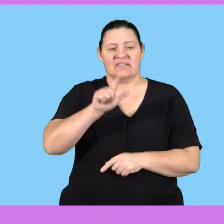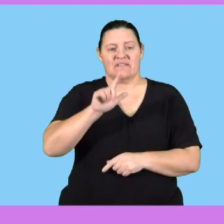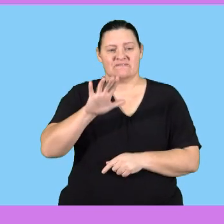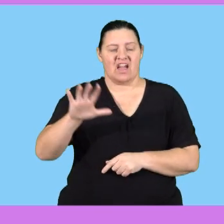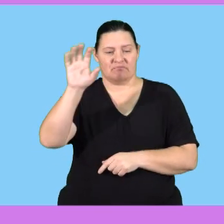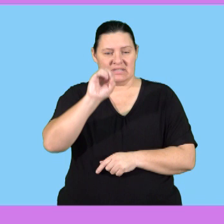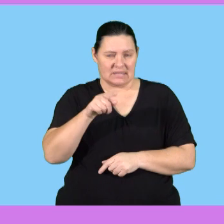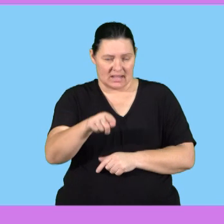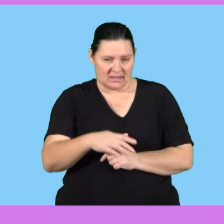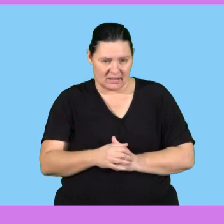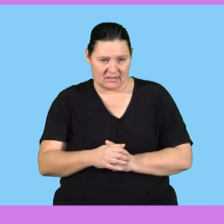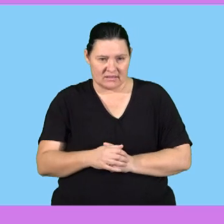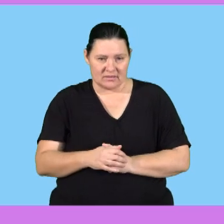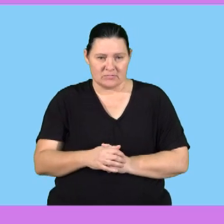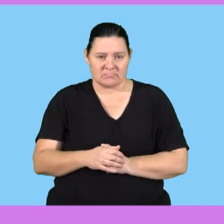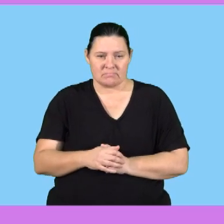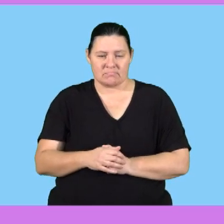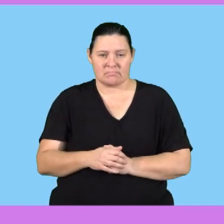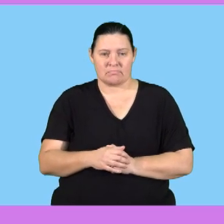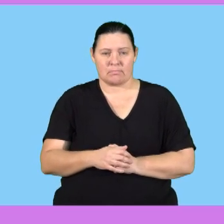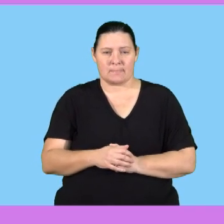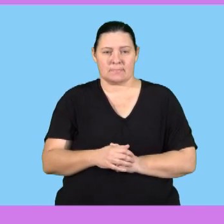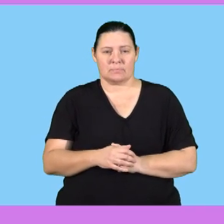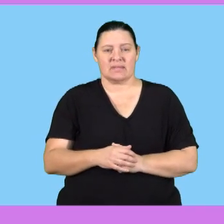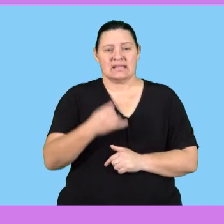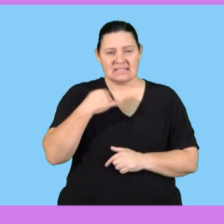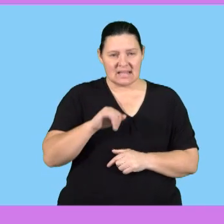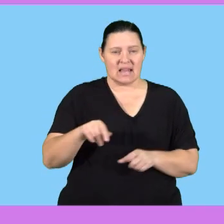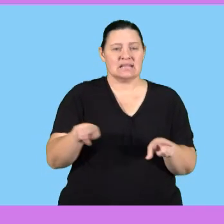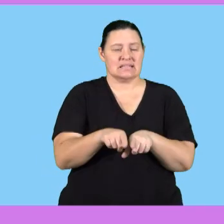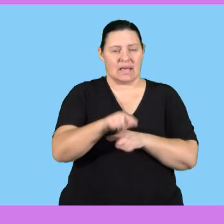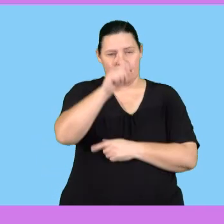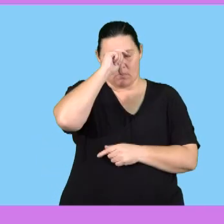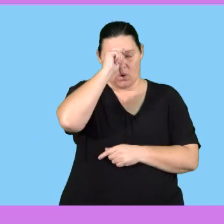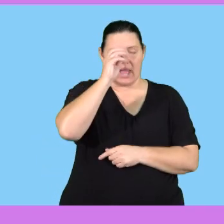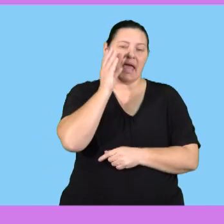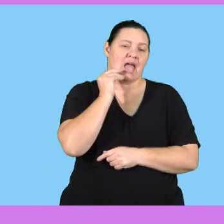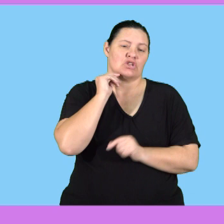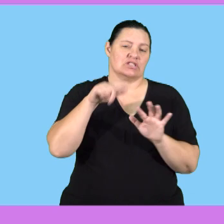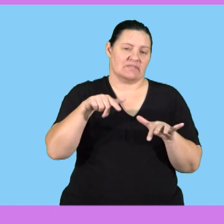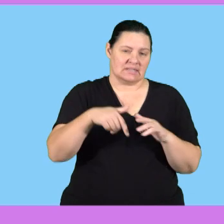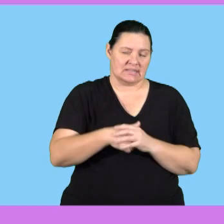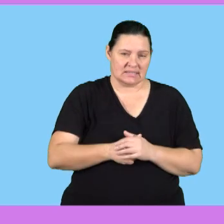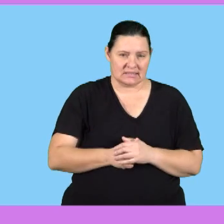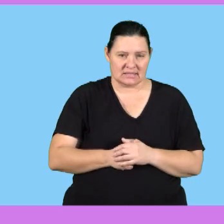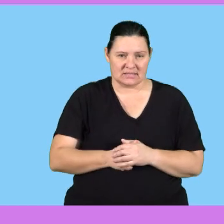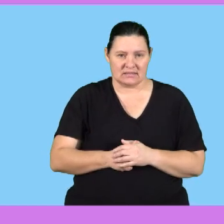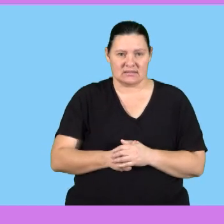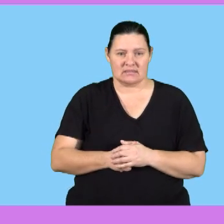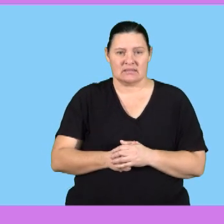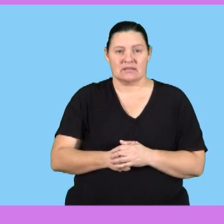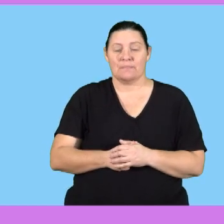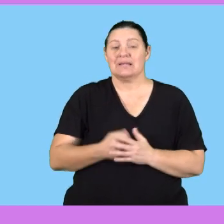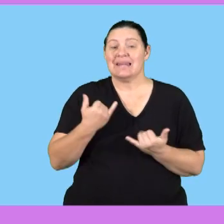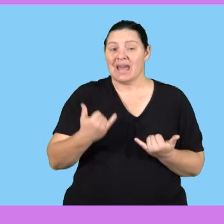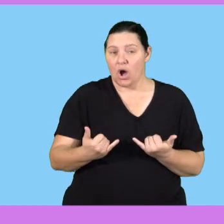known as the 75th percentile. Right. Go now, still the same boy, 17 years old.